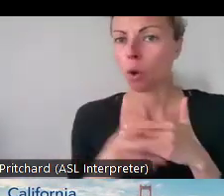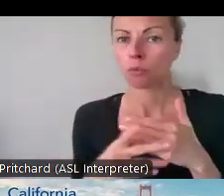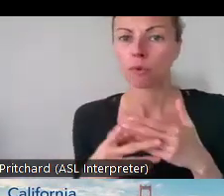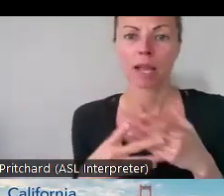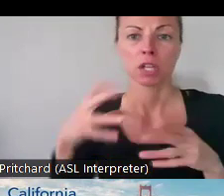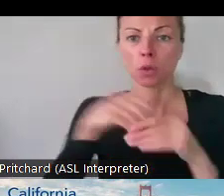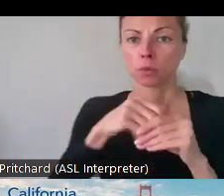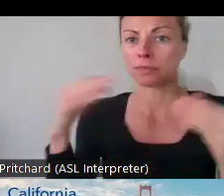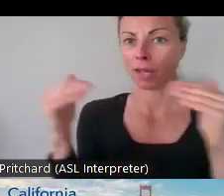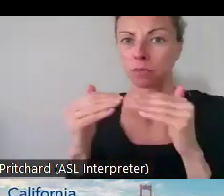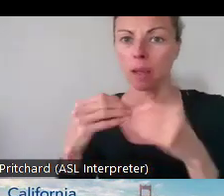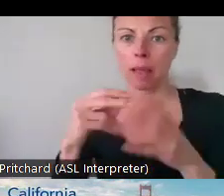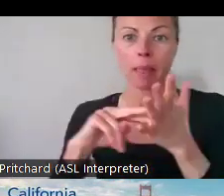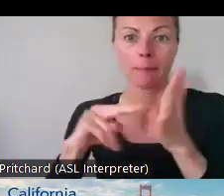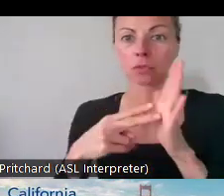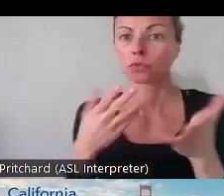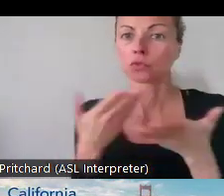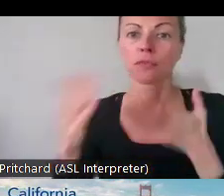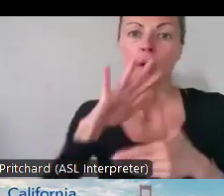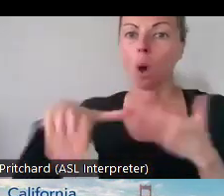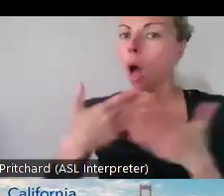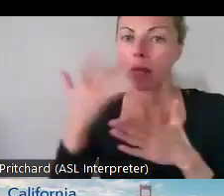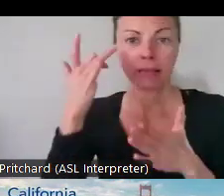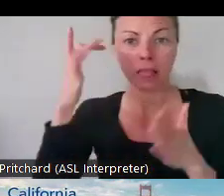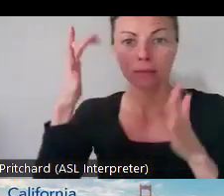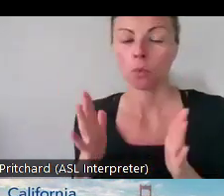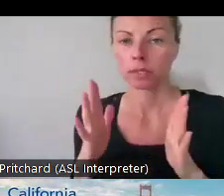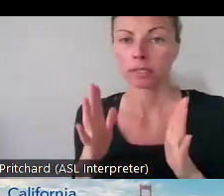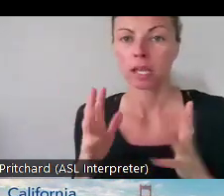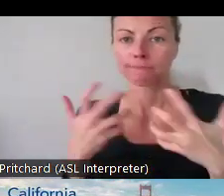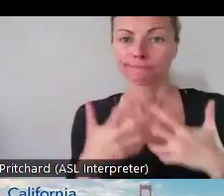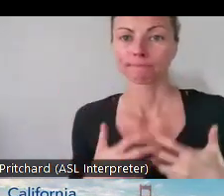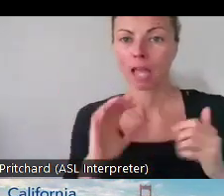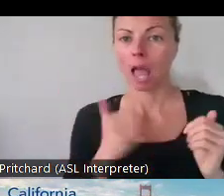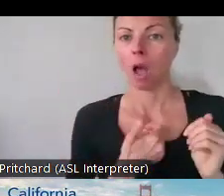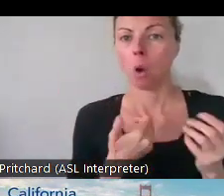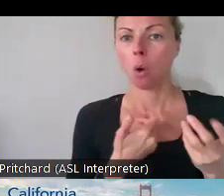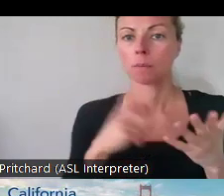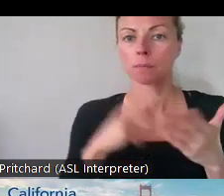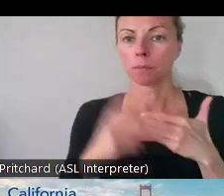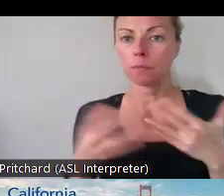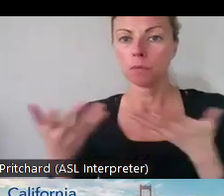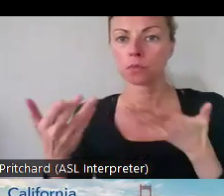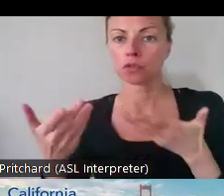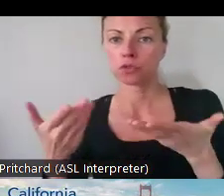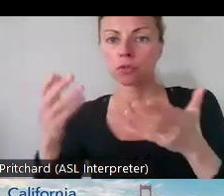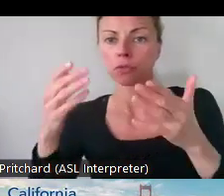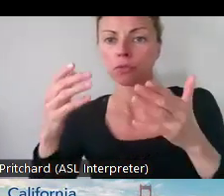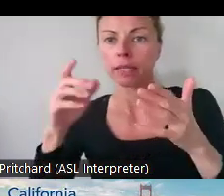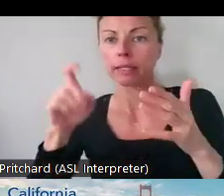equitable, meaning that we serve all Californians and tailor our programs to serve the needs of diverse communities throughout the